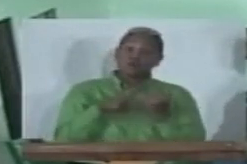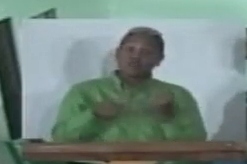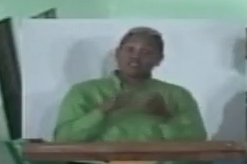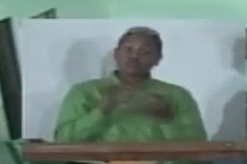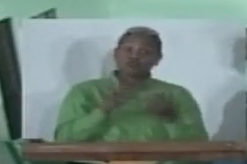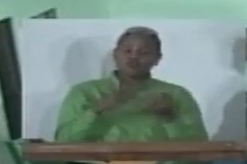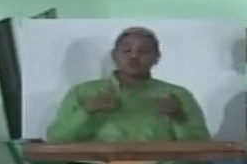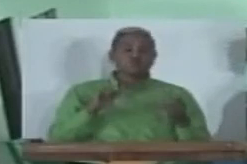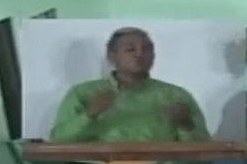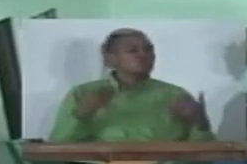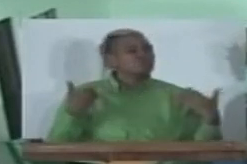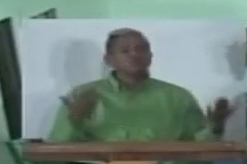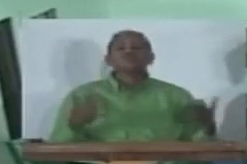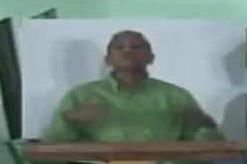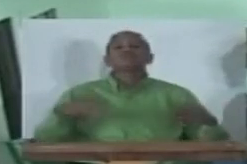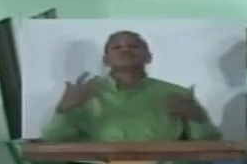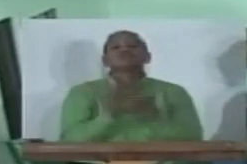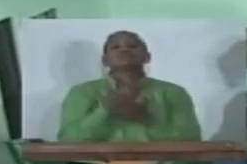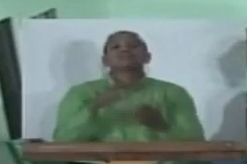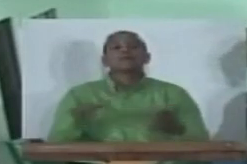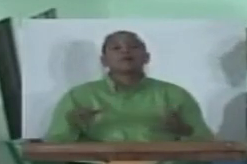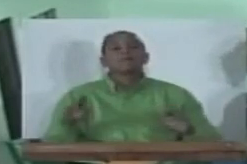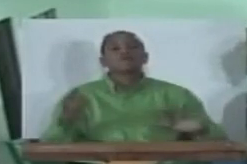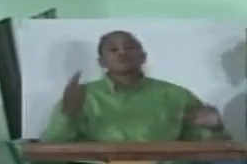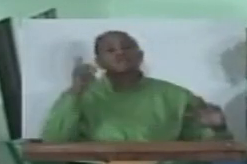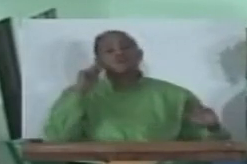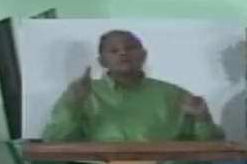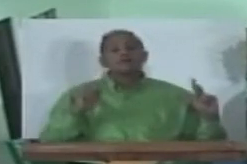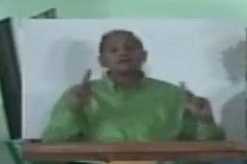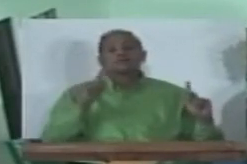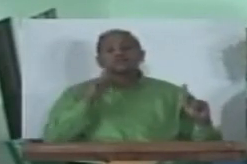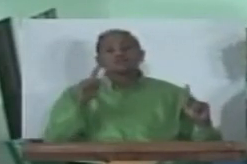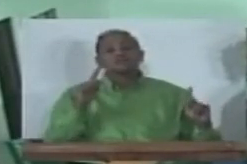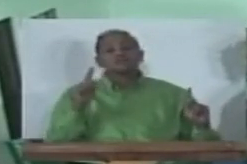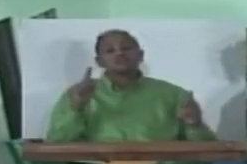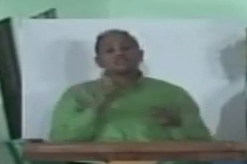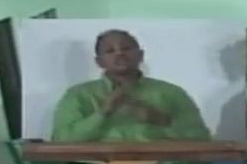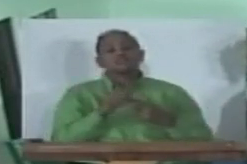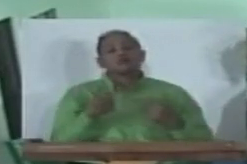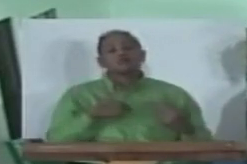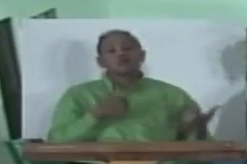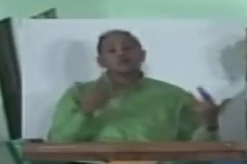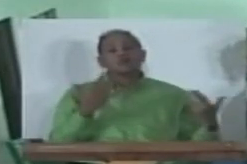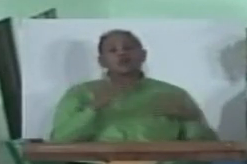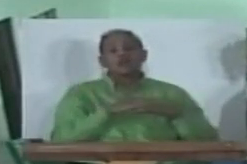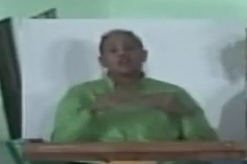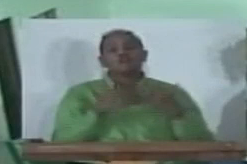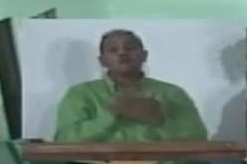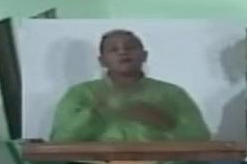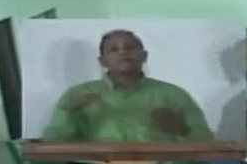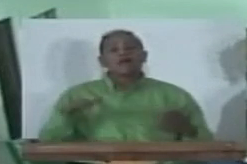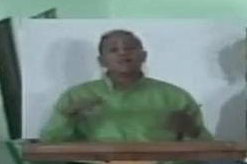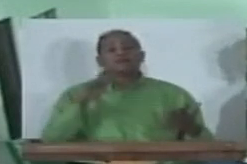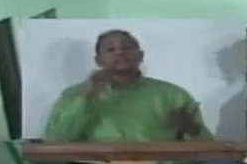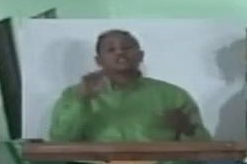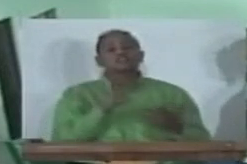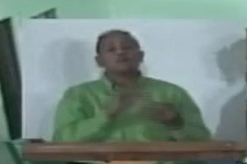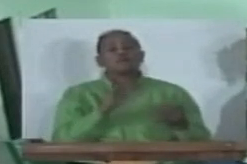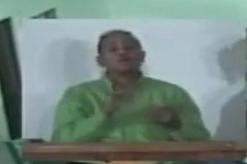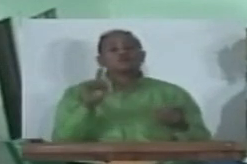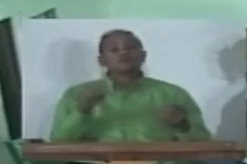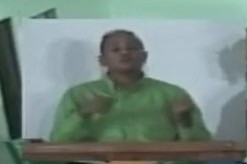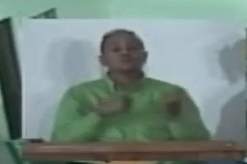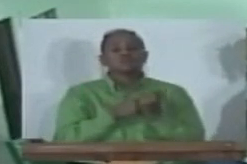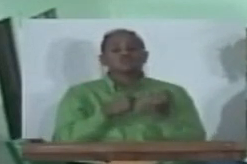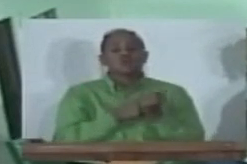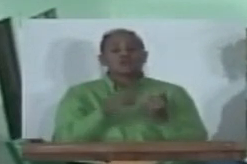Let us just get this parliament ready for people with physical disabilities as we wait on a new parliament. And this motion must be supported,